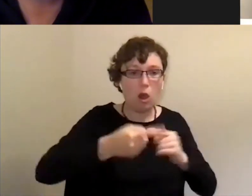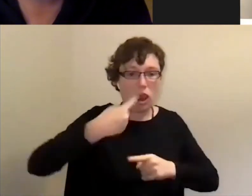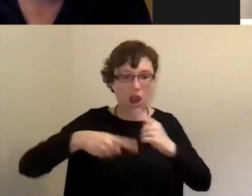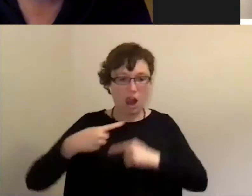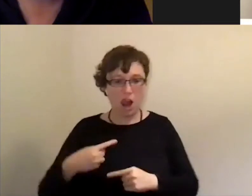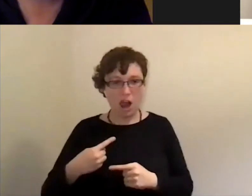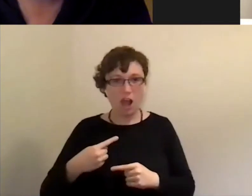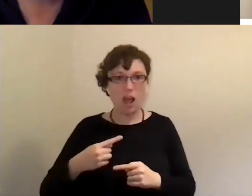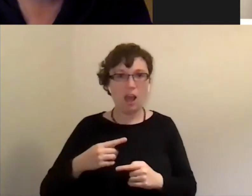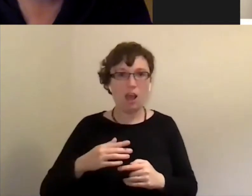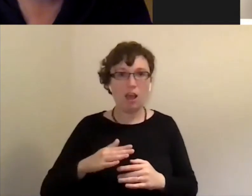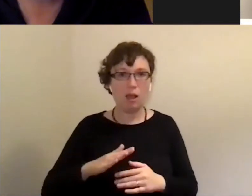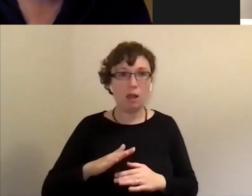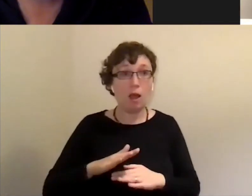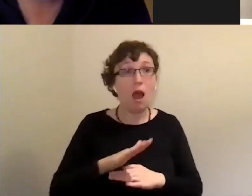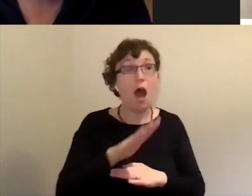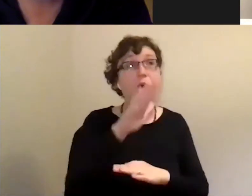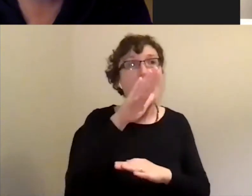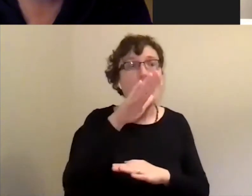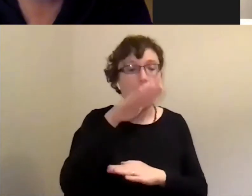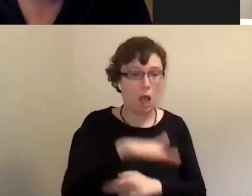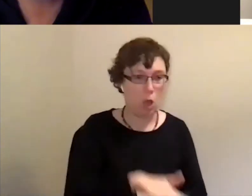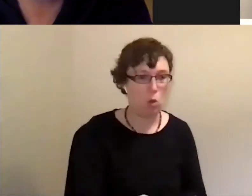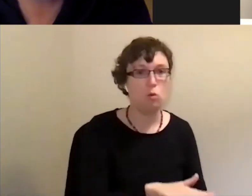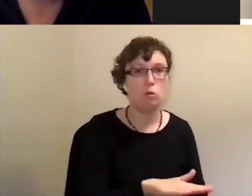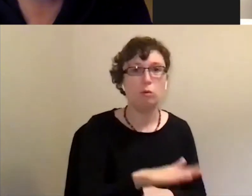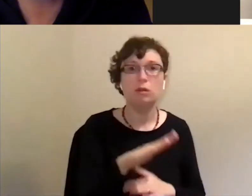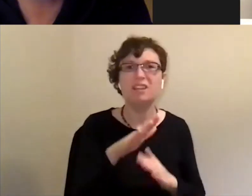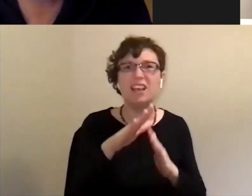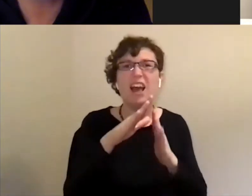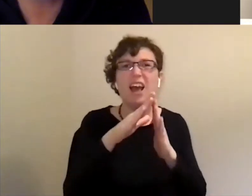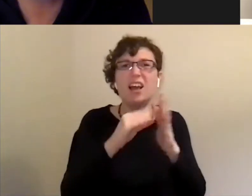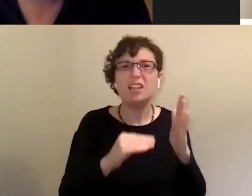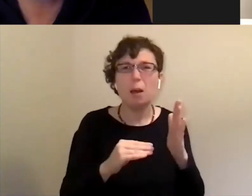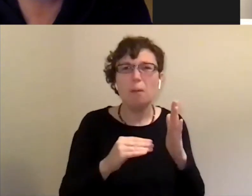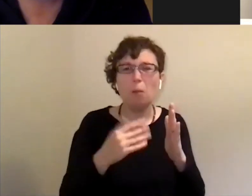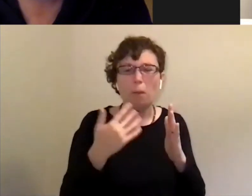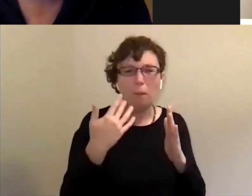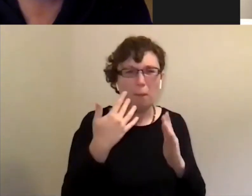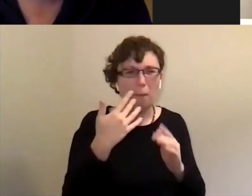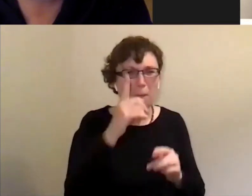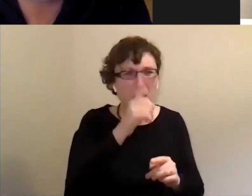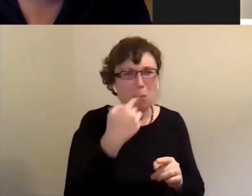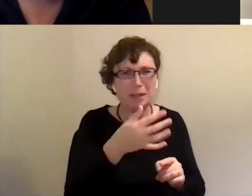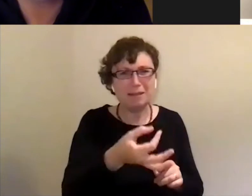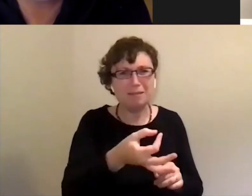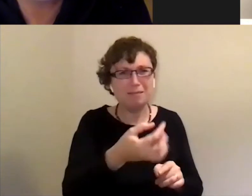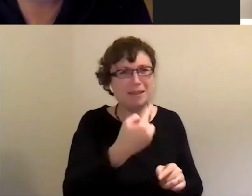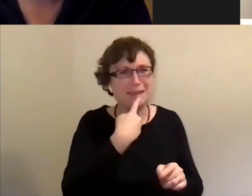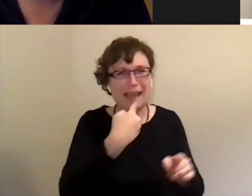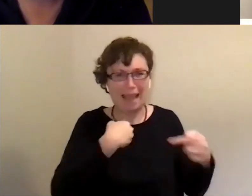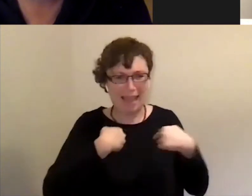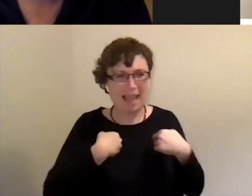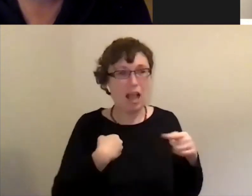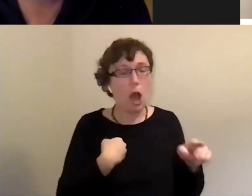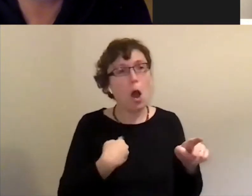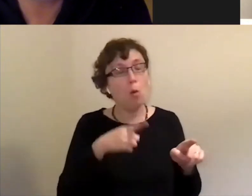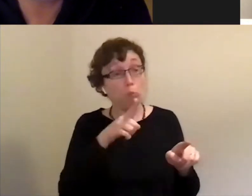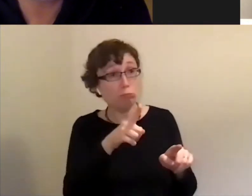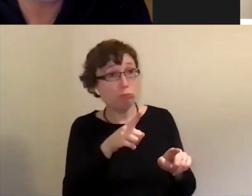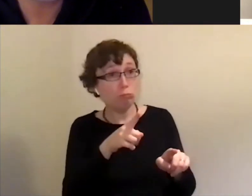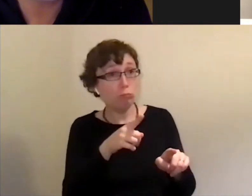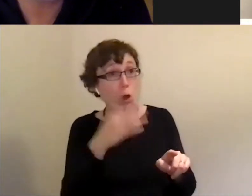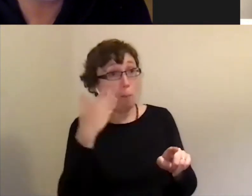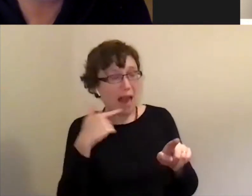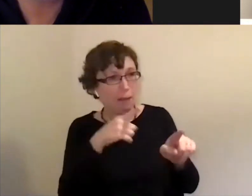like saying, oh, she's pretty for a black girl, why didn't she use her looks instead of her voice? Oh, I bet the media only share her things